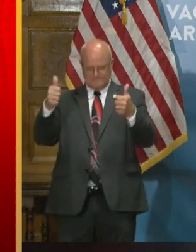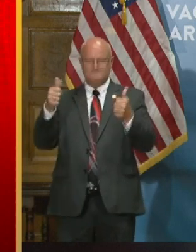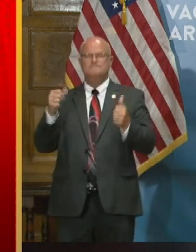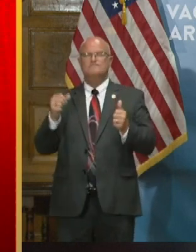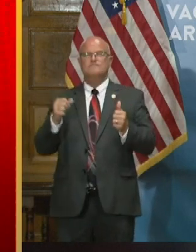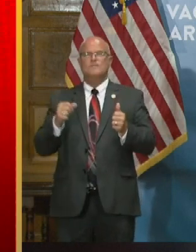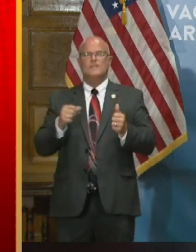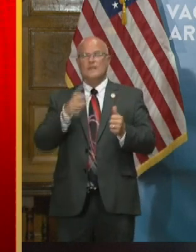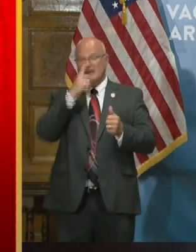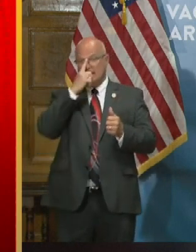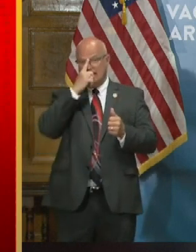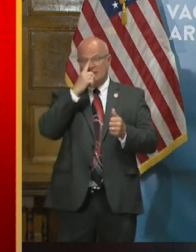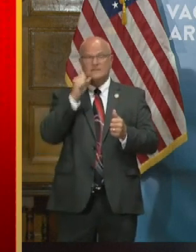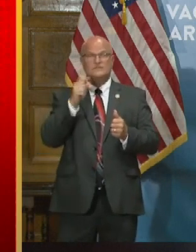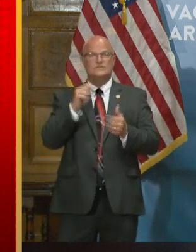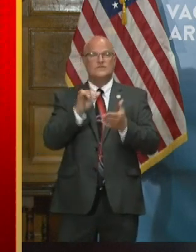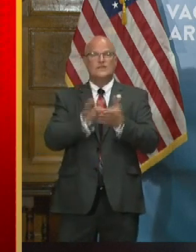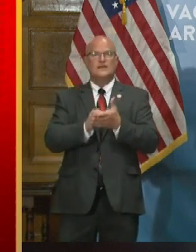or